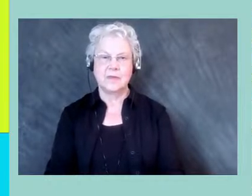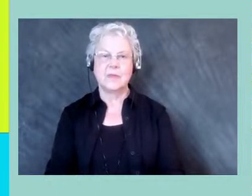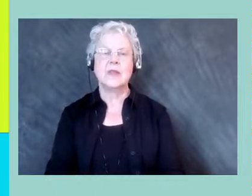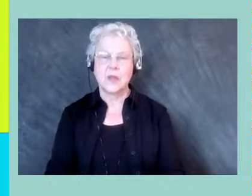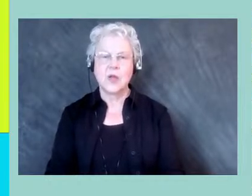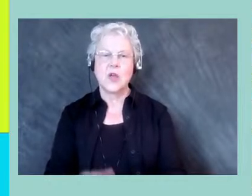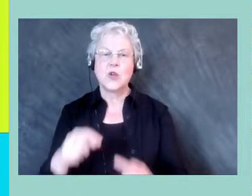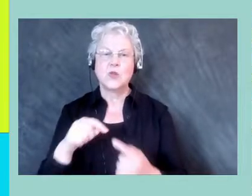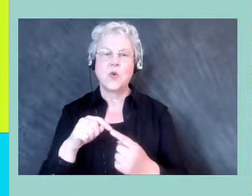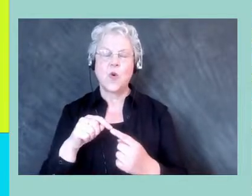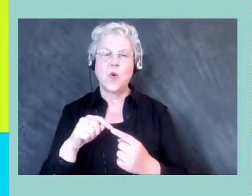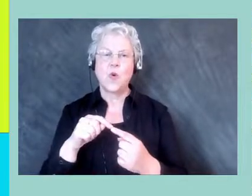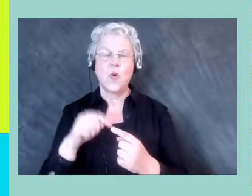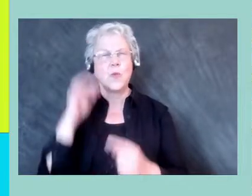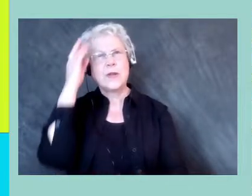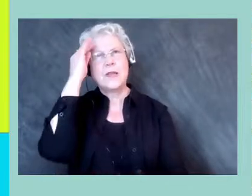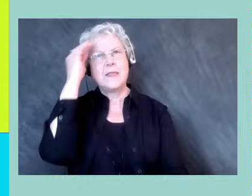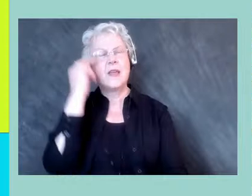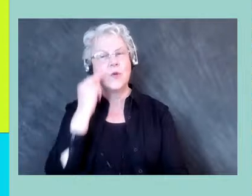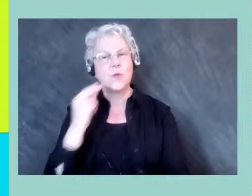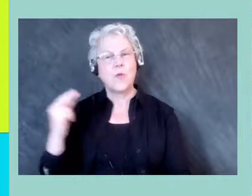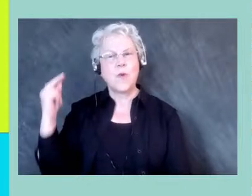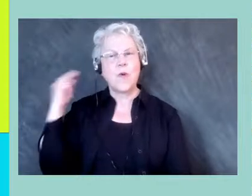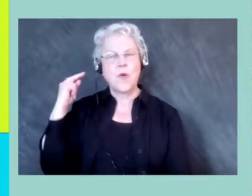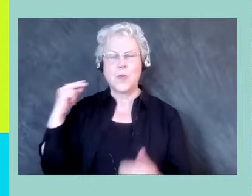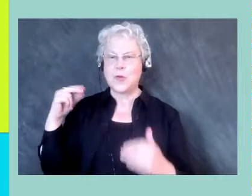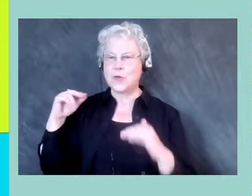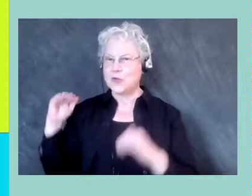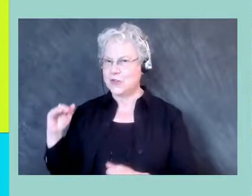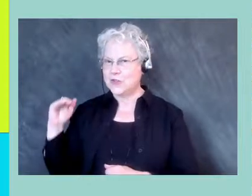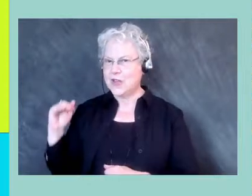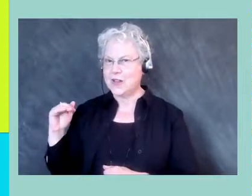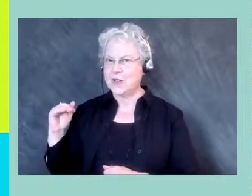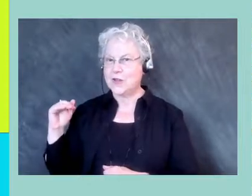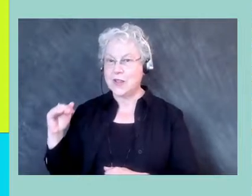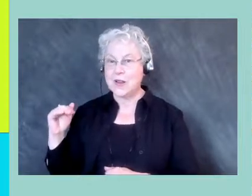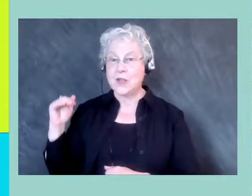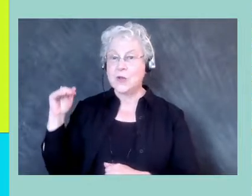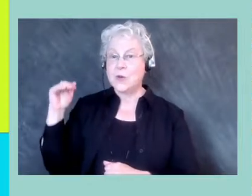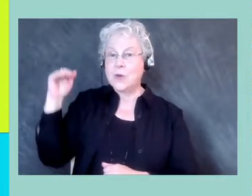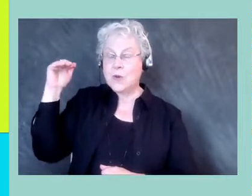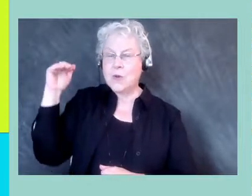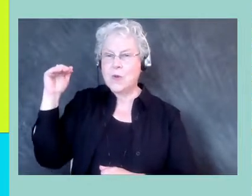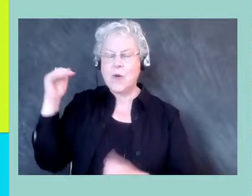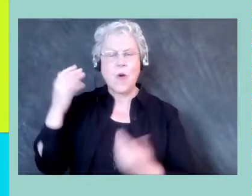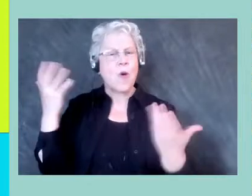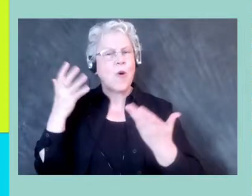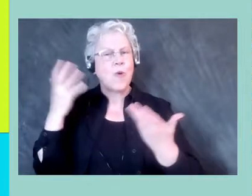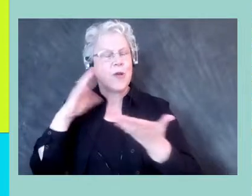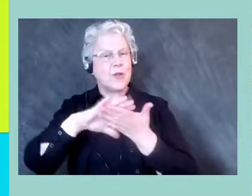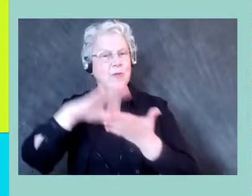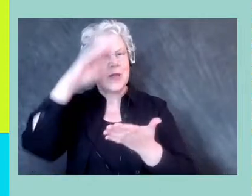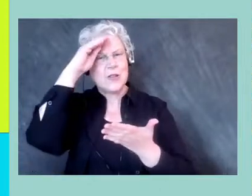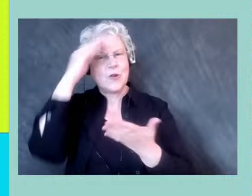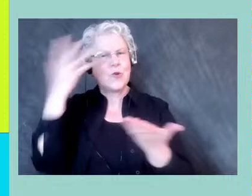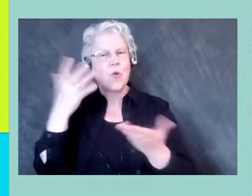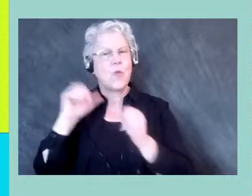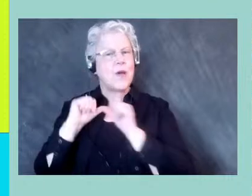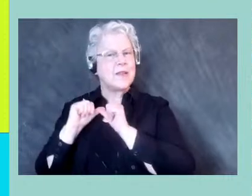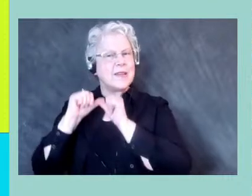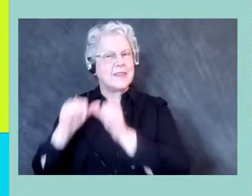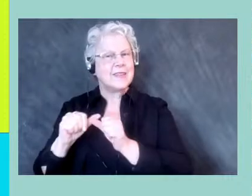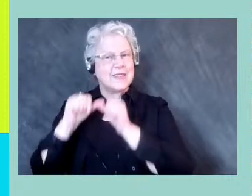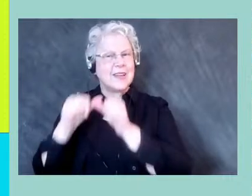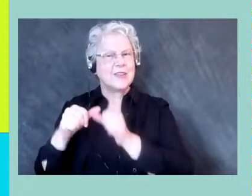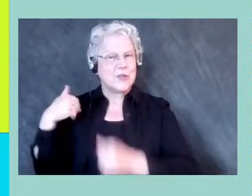When we circle round to our childhood and youthhood, what wisdoms do we find that have persisted as you've